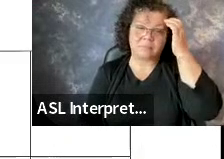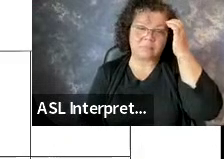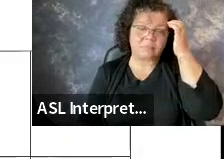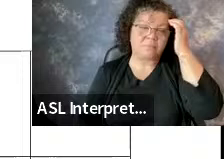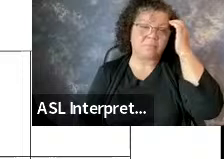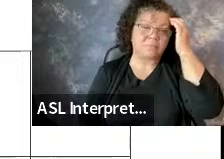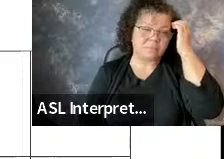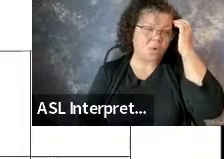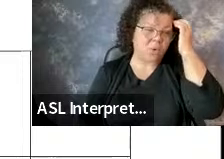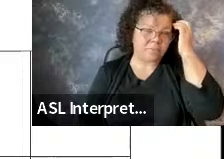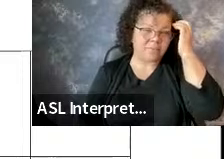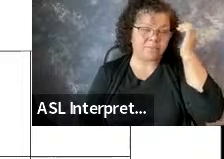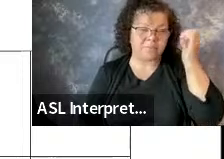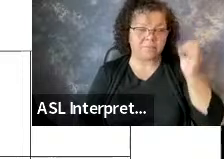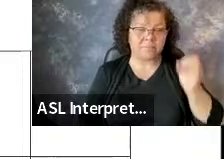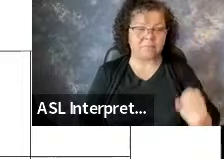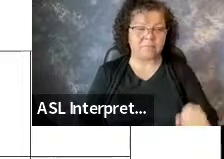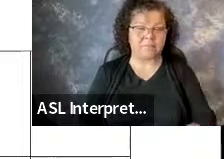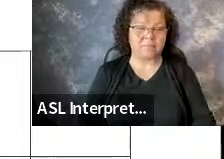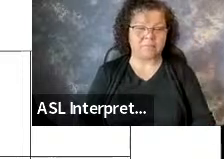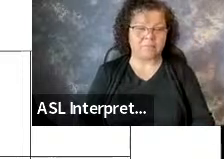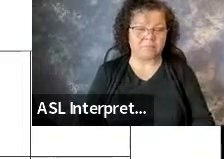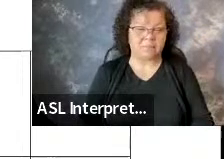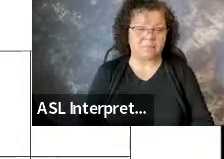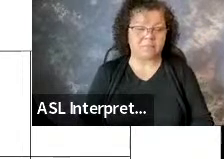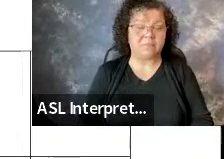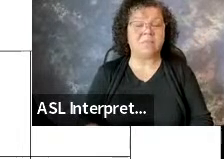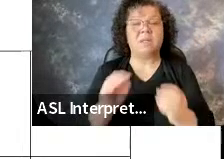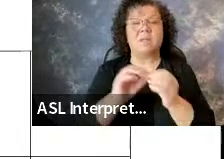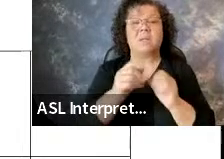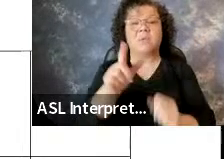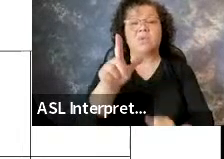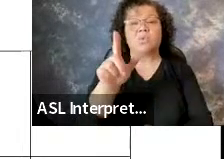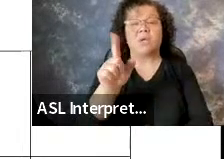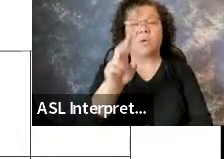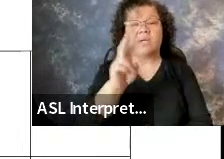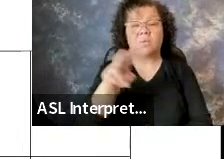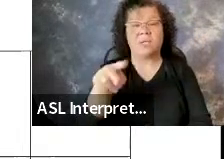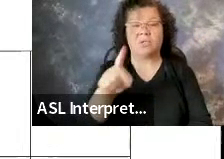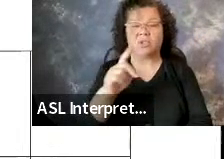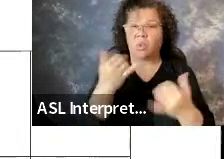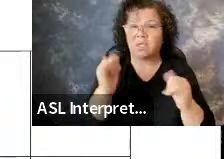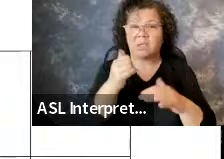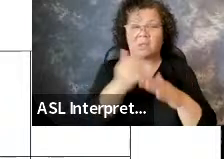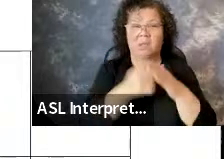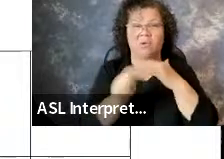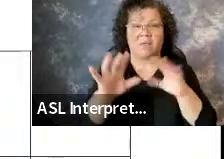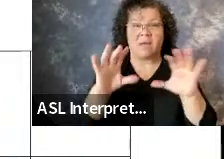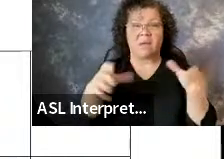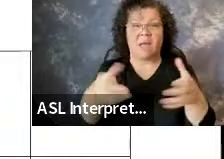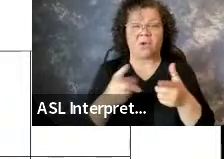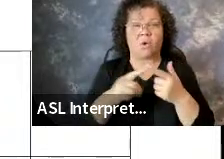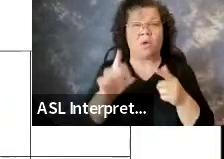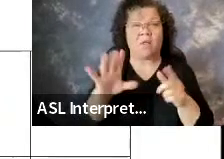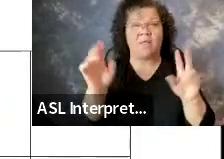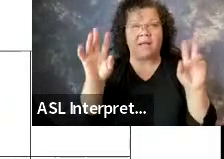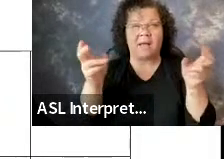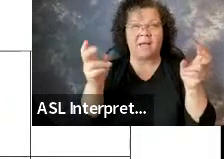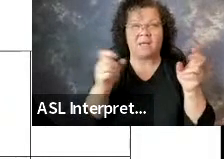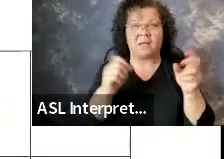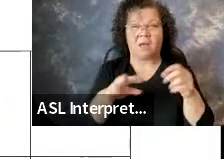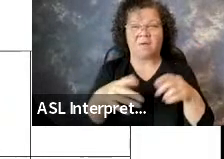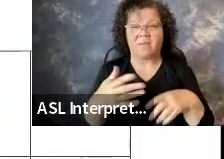Yes, a little. So, okay, so these two at the top, these number 21 and 22 are still under that category or under that heading of